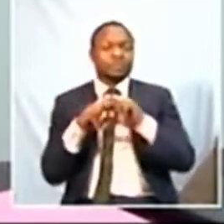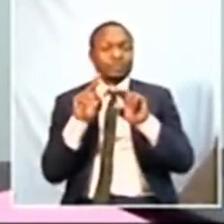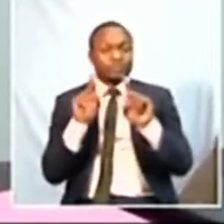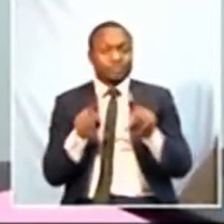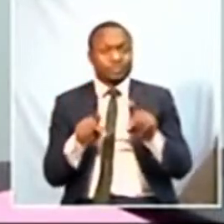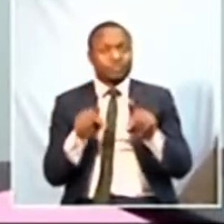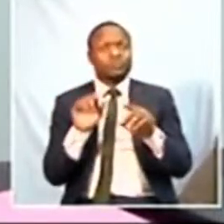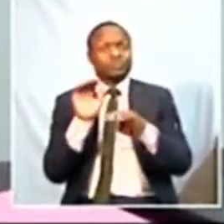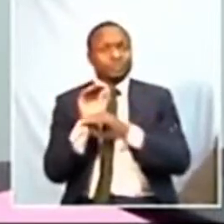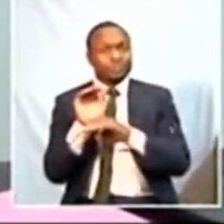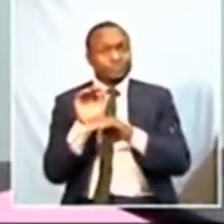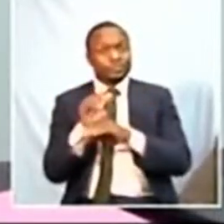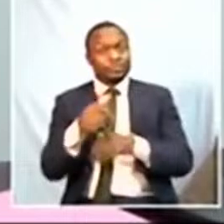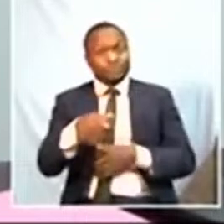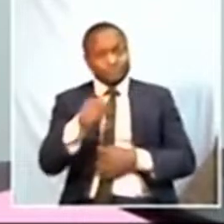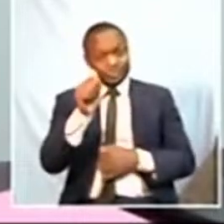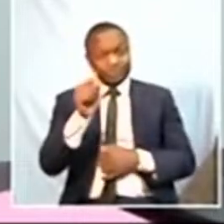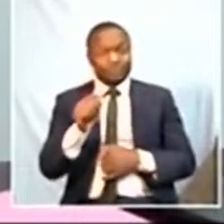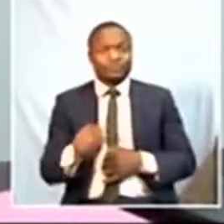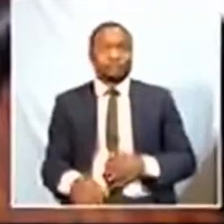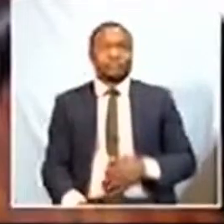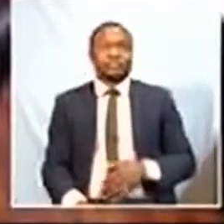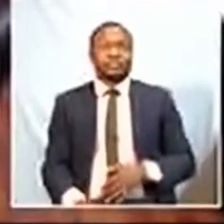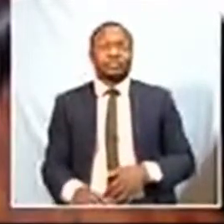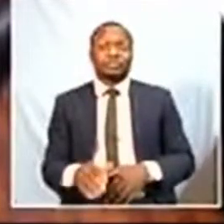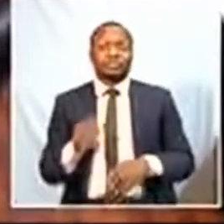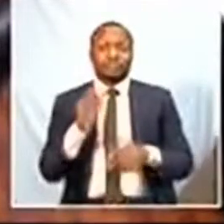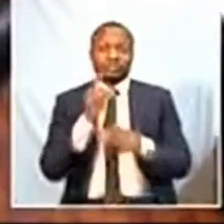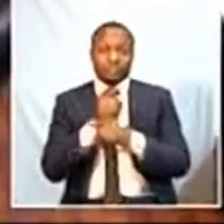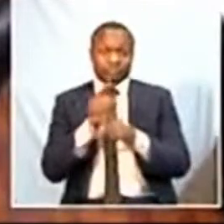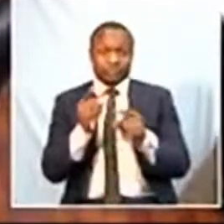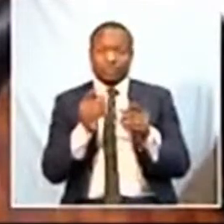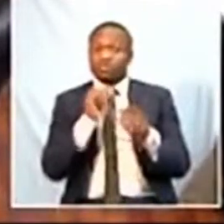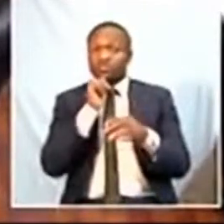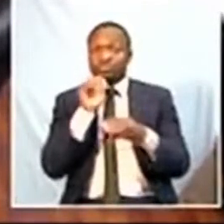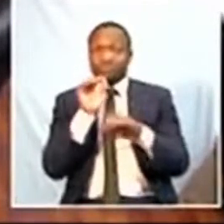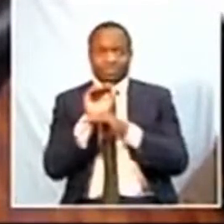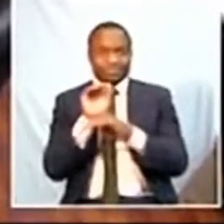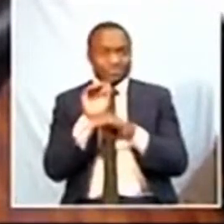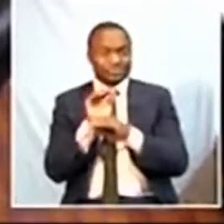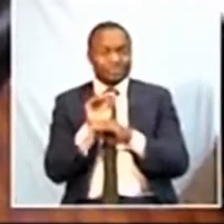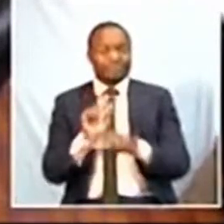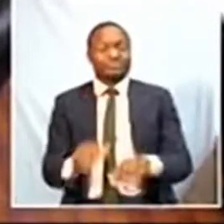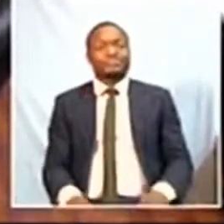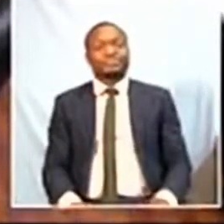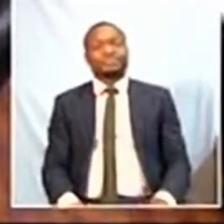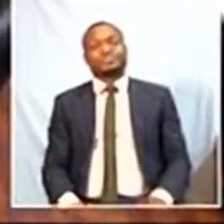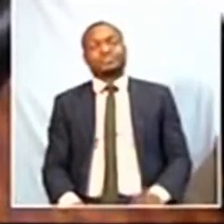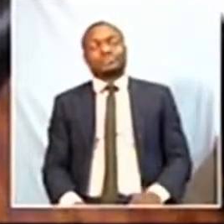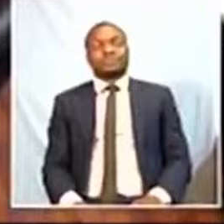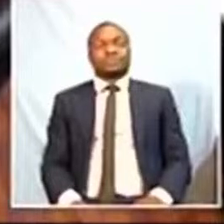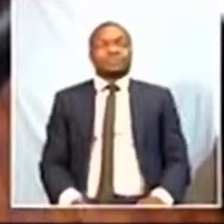few comments from yourself. Yes, just I will not comment on the